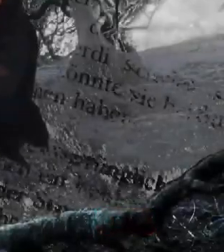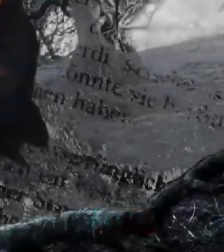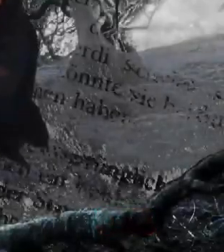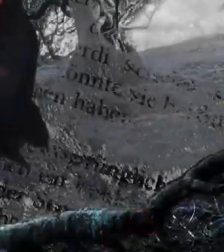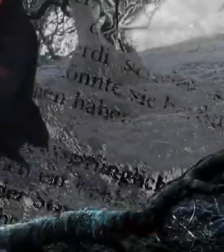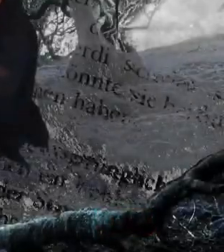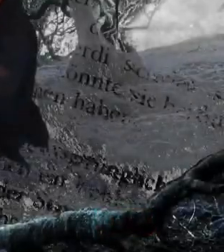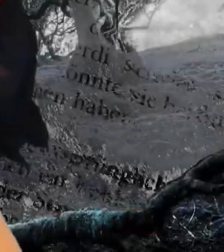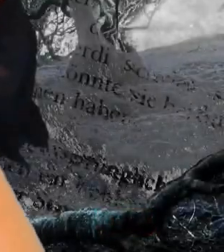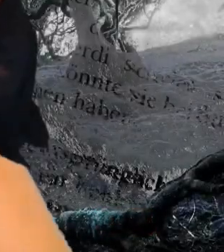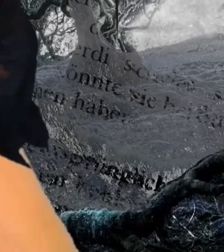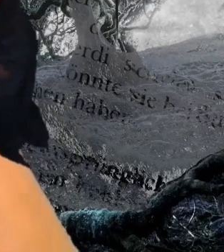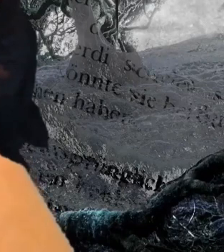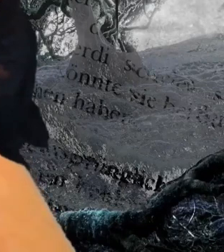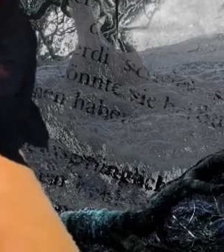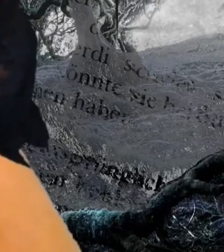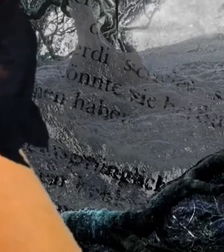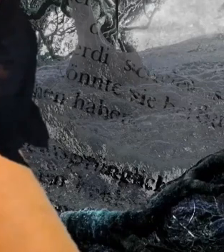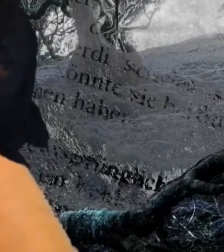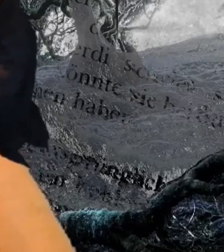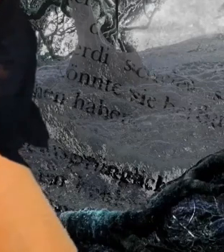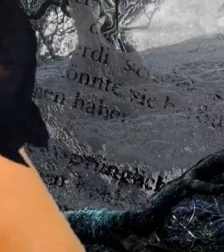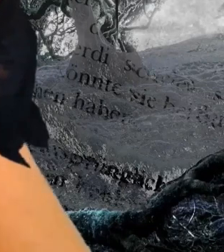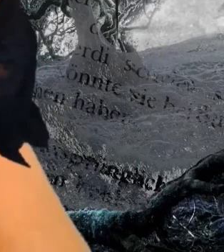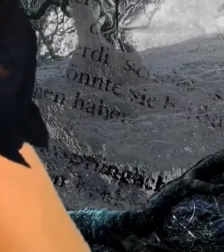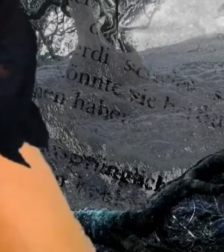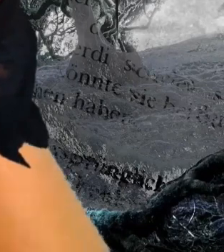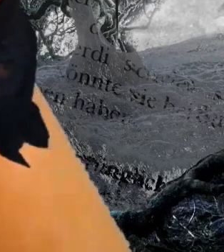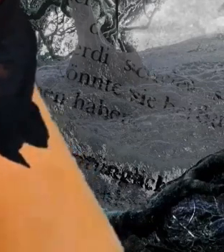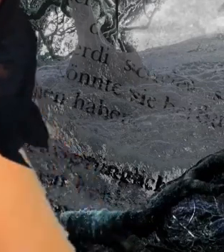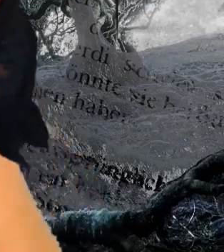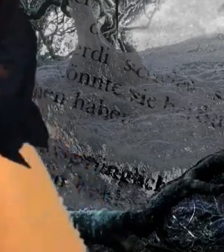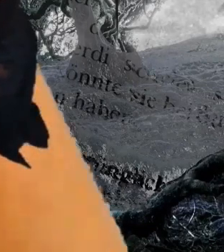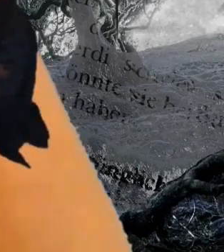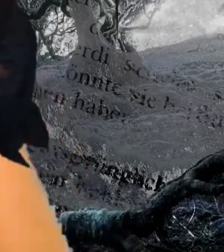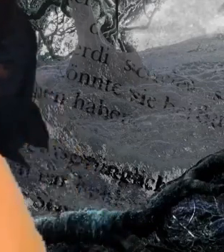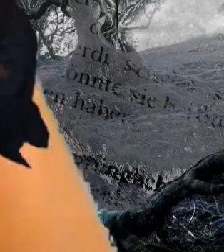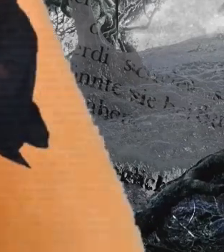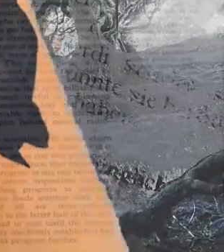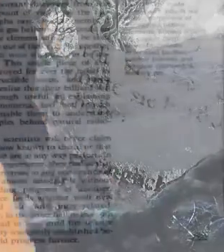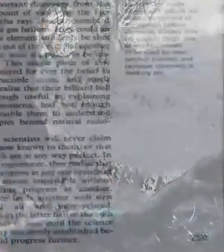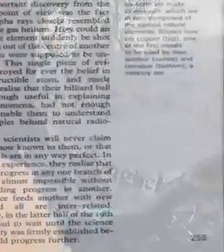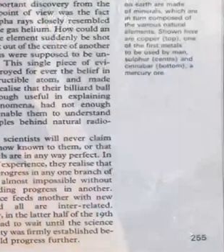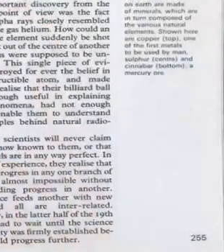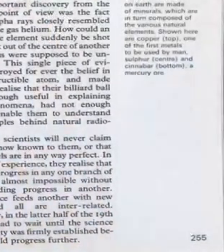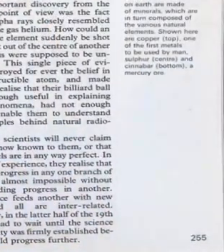A washerwoman washes rags. Scrub, scrub, scrub.